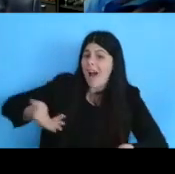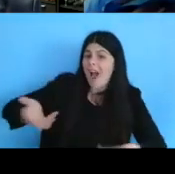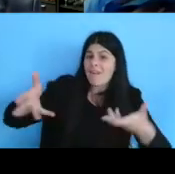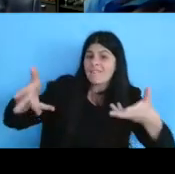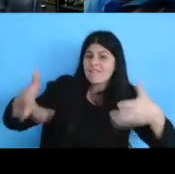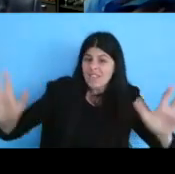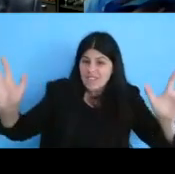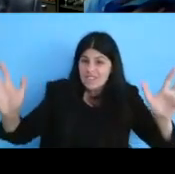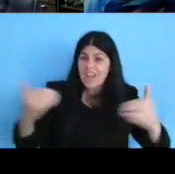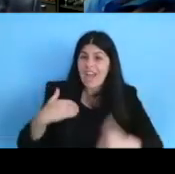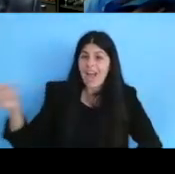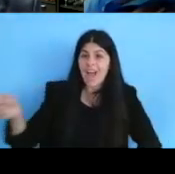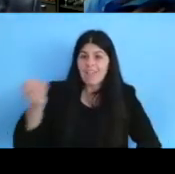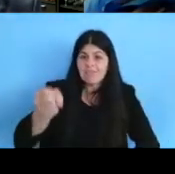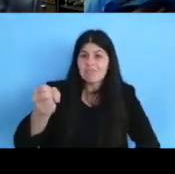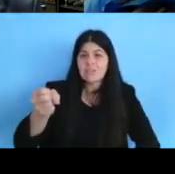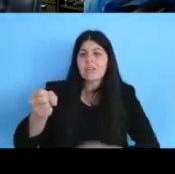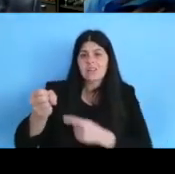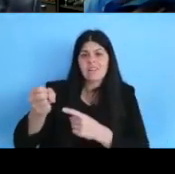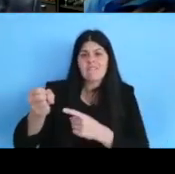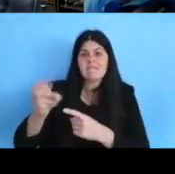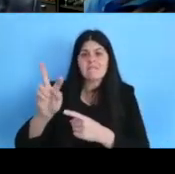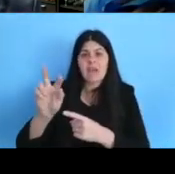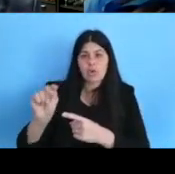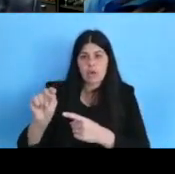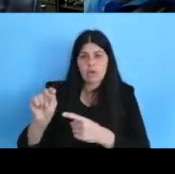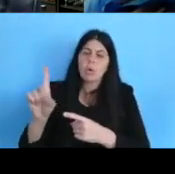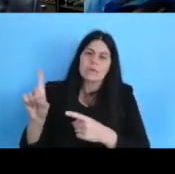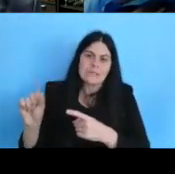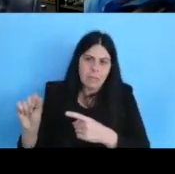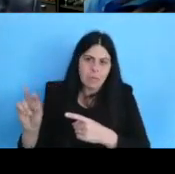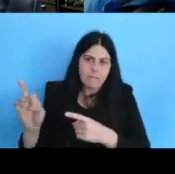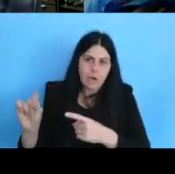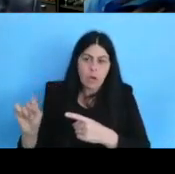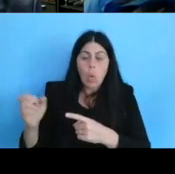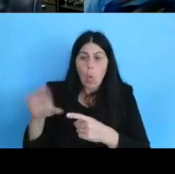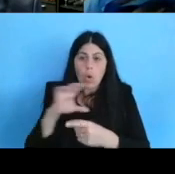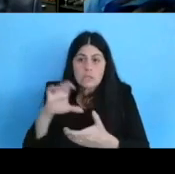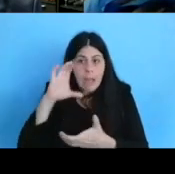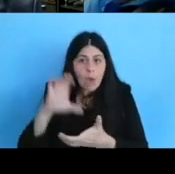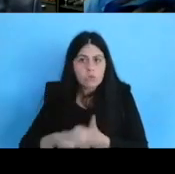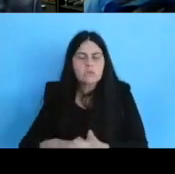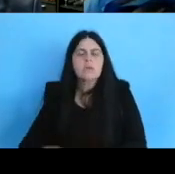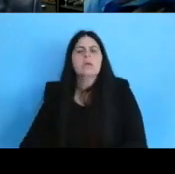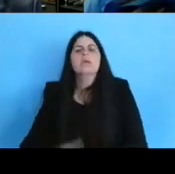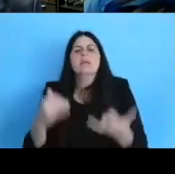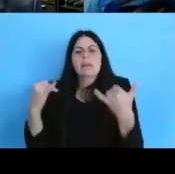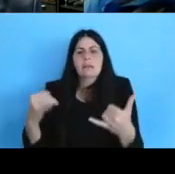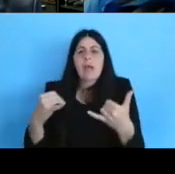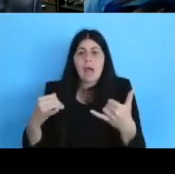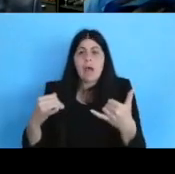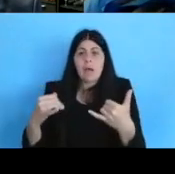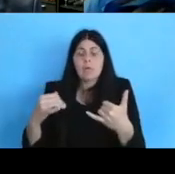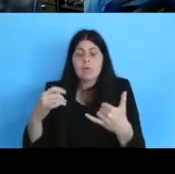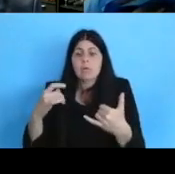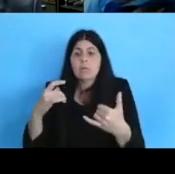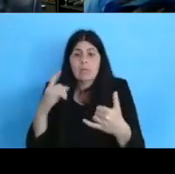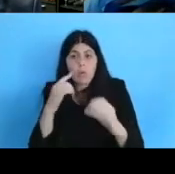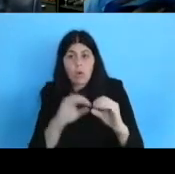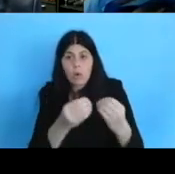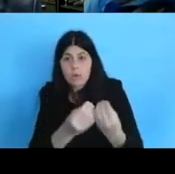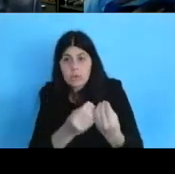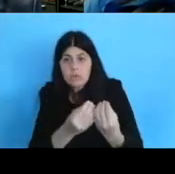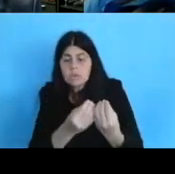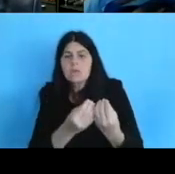disabled veteran, or you have this veteran or spouse. Well, now a good idea for an organization, if they haven't capitalized, is have your own